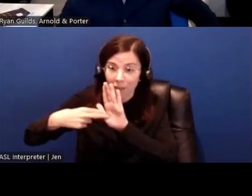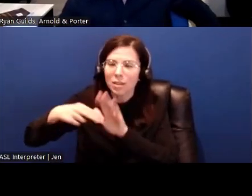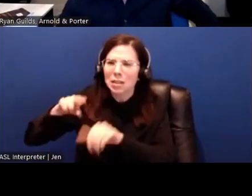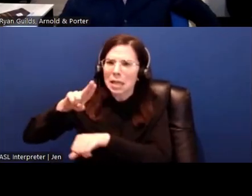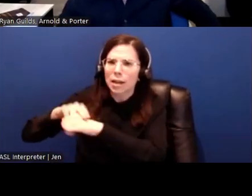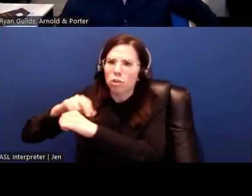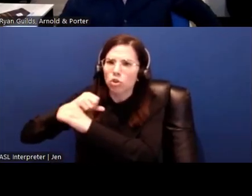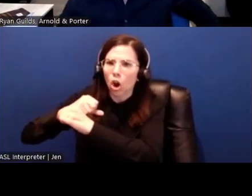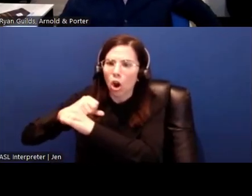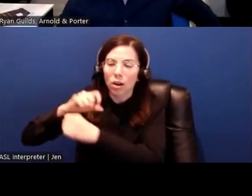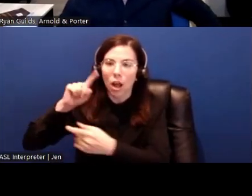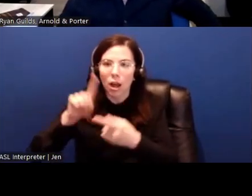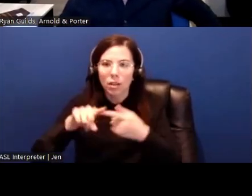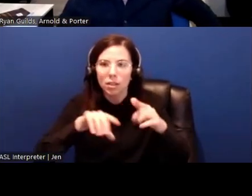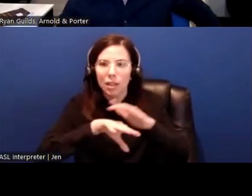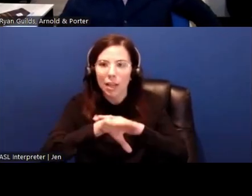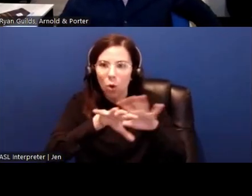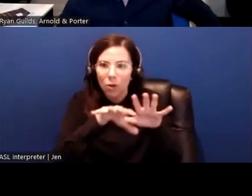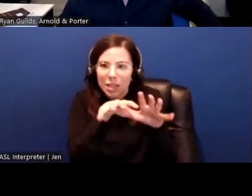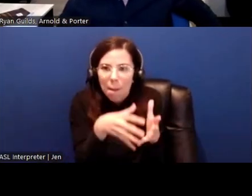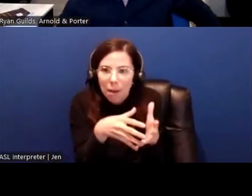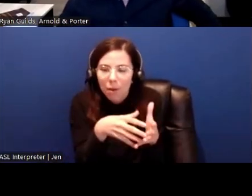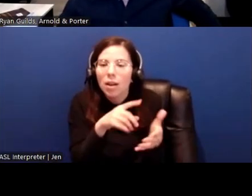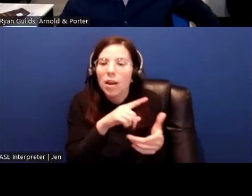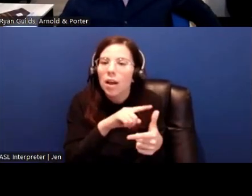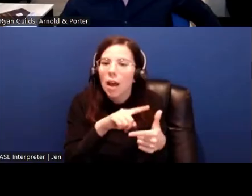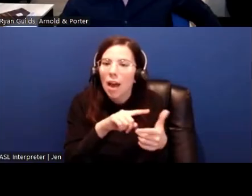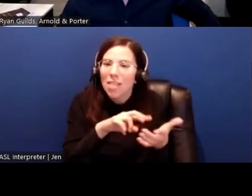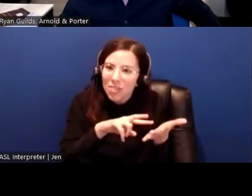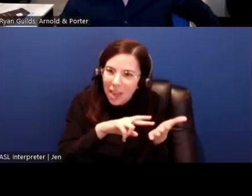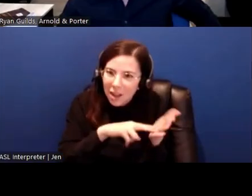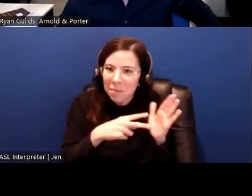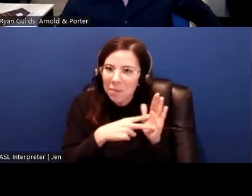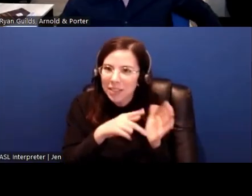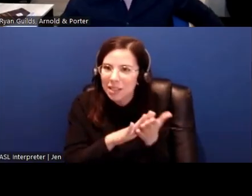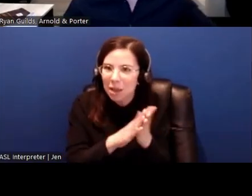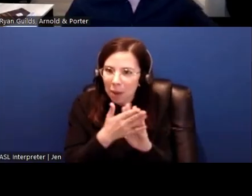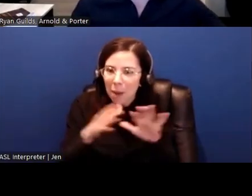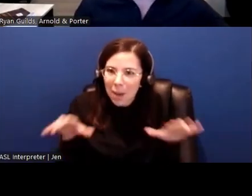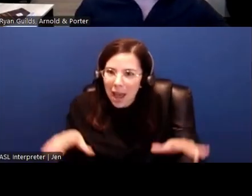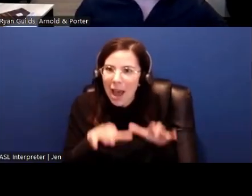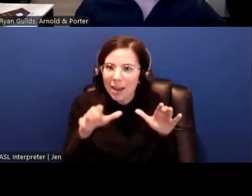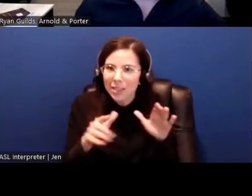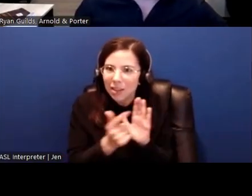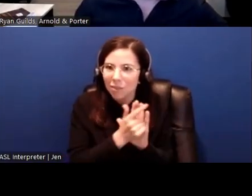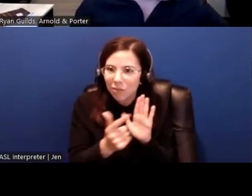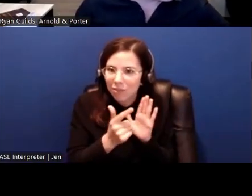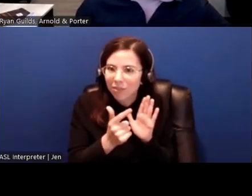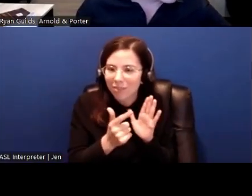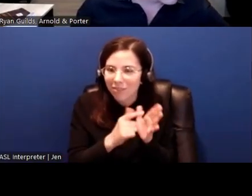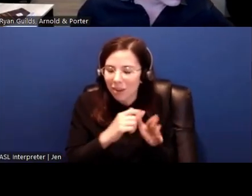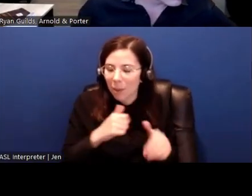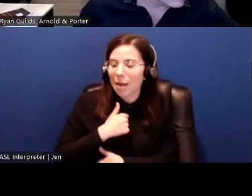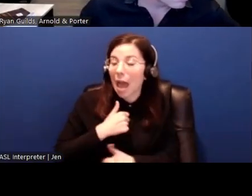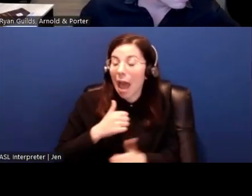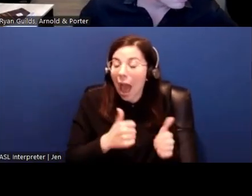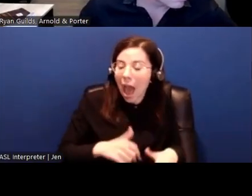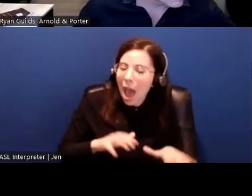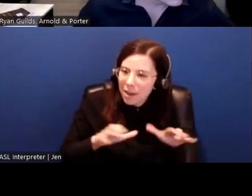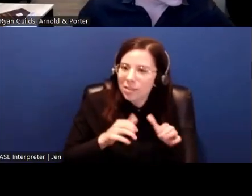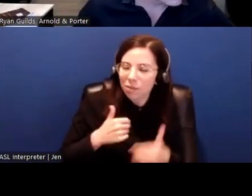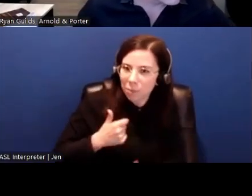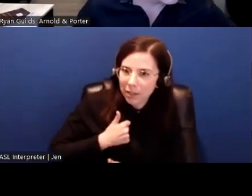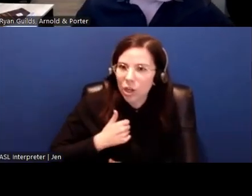Guard until they go into the bubble, and then they become active duty. So if an offense happens in the bubble, there's going to be different people